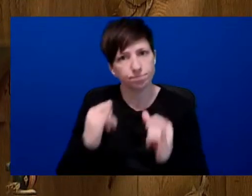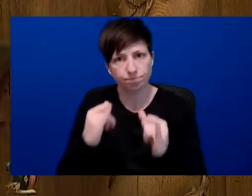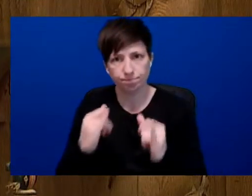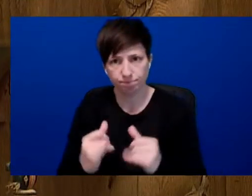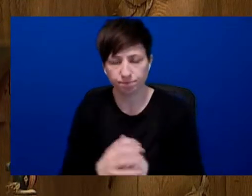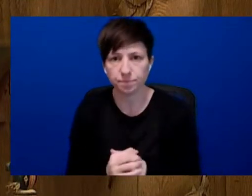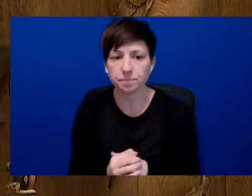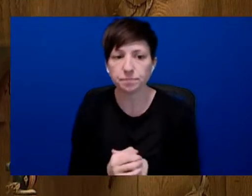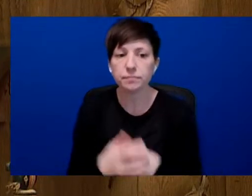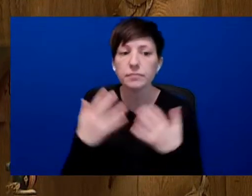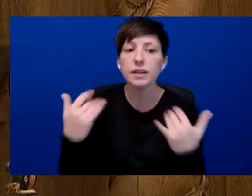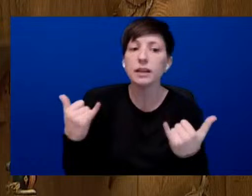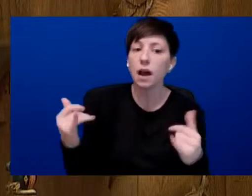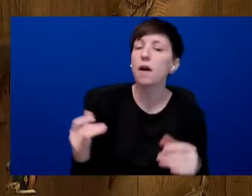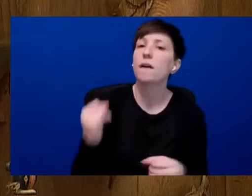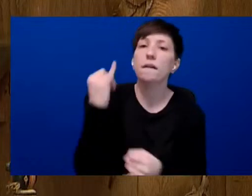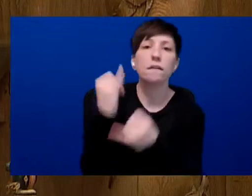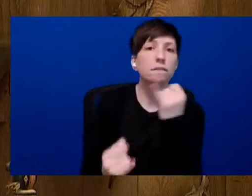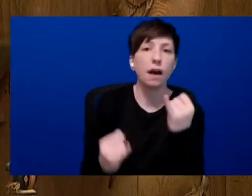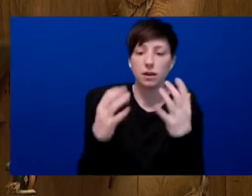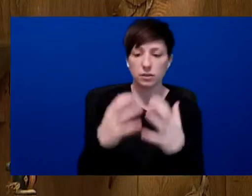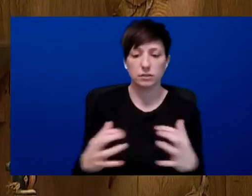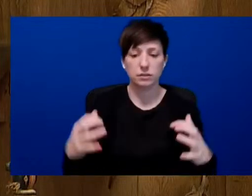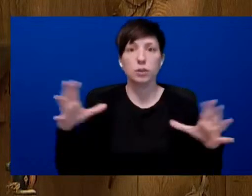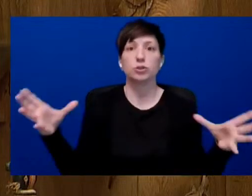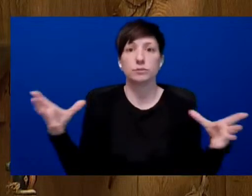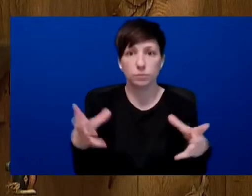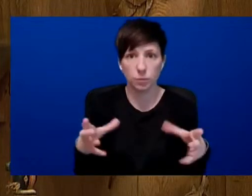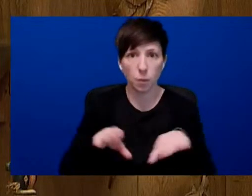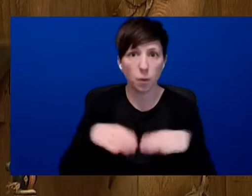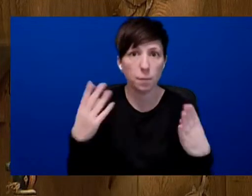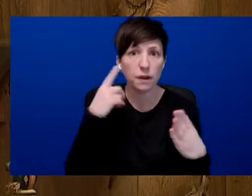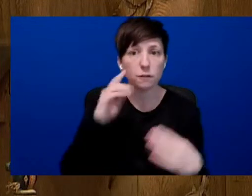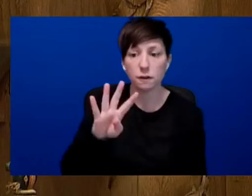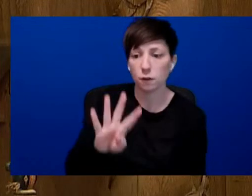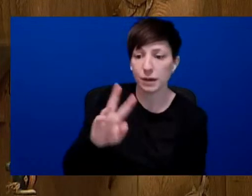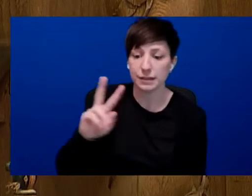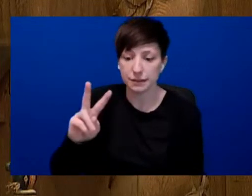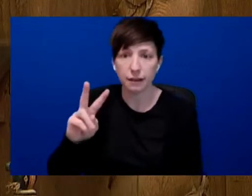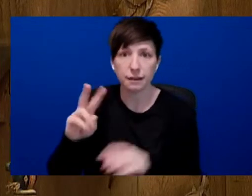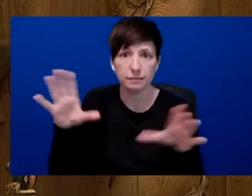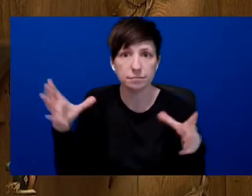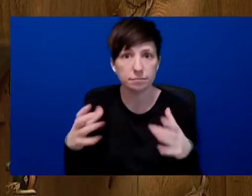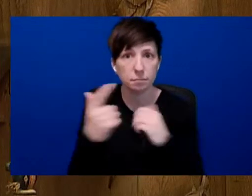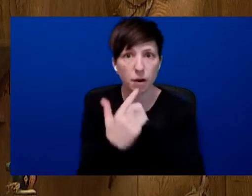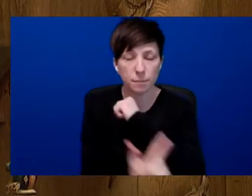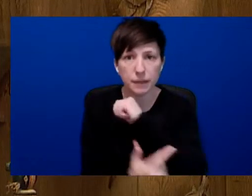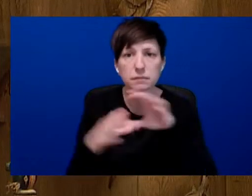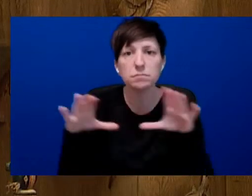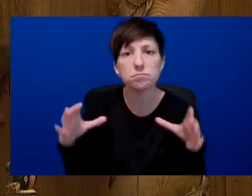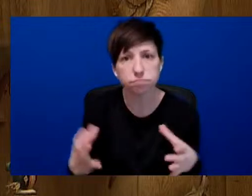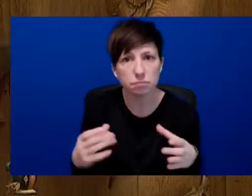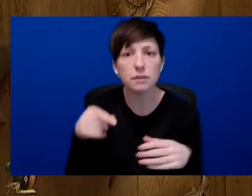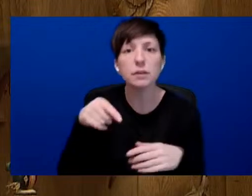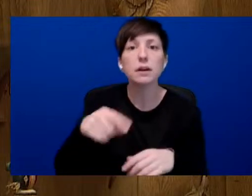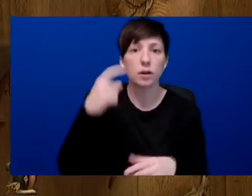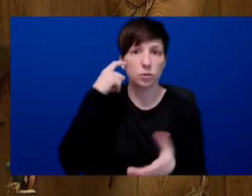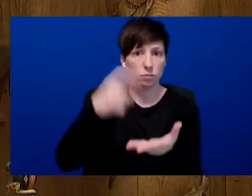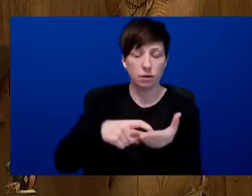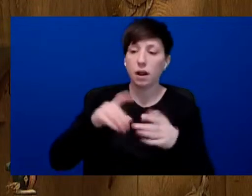final session of BC's 42nd Parliament, communities around the province are celebrating the beginning of the Year of the